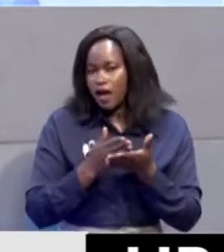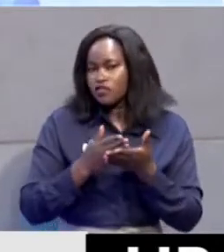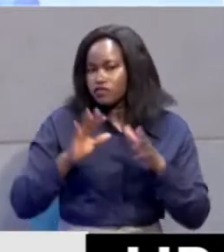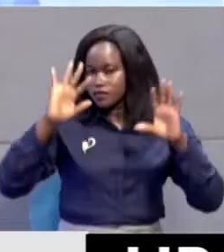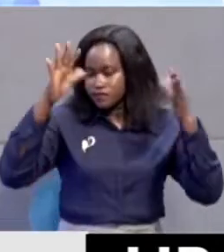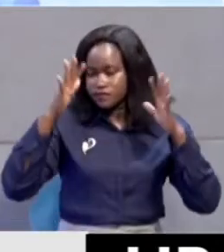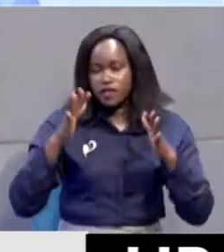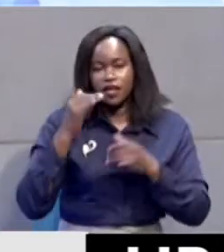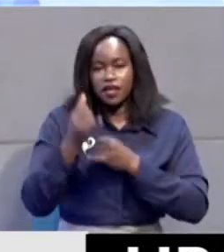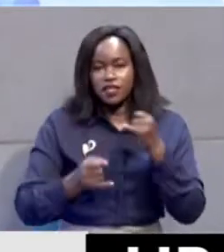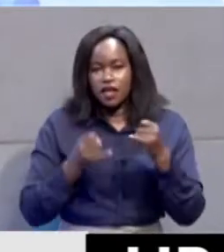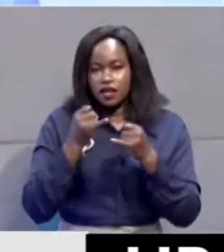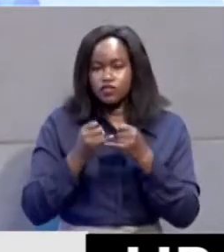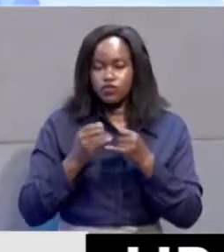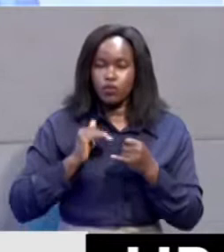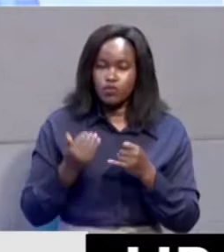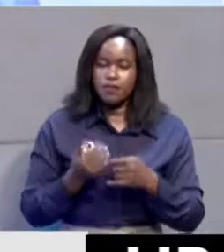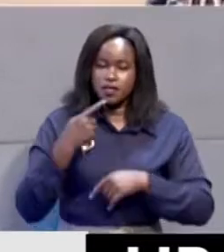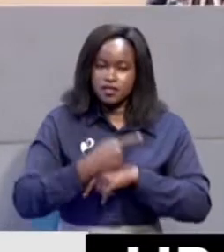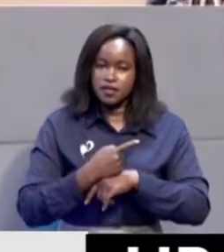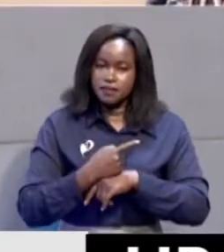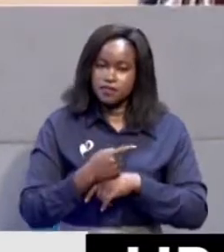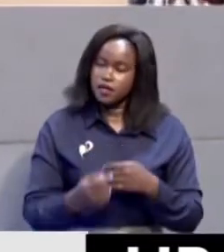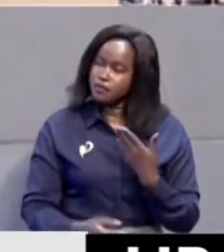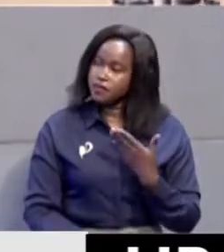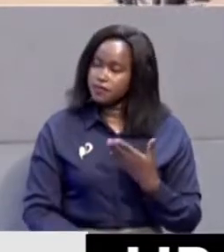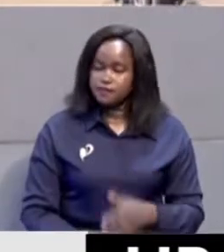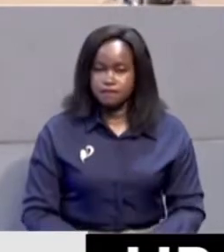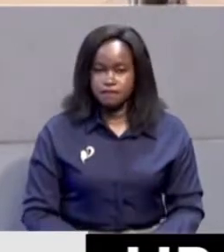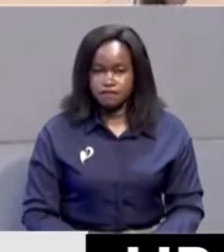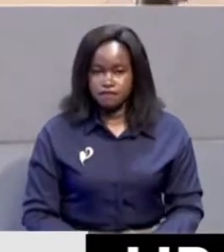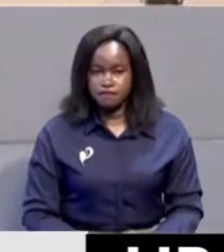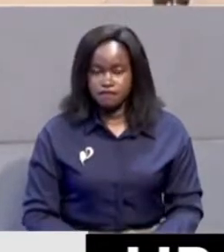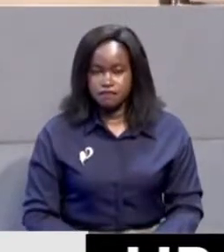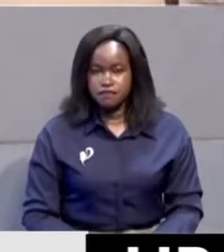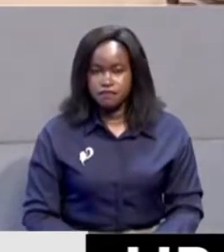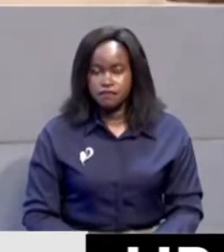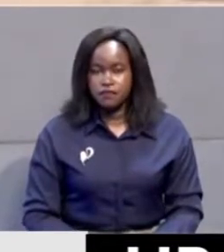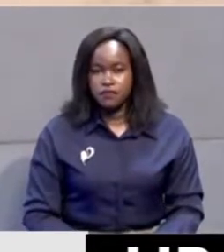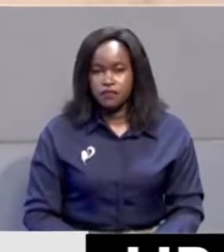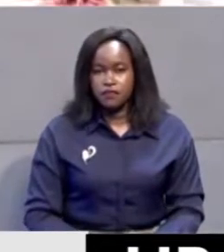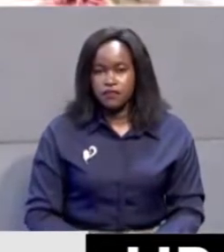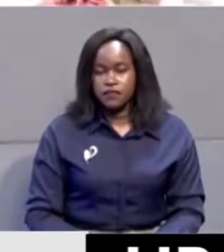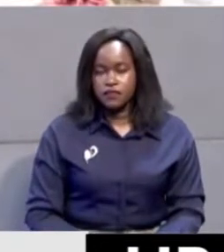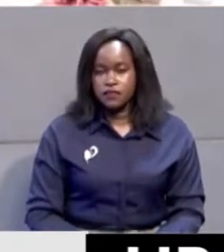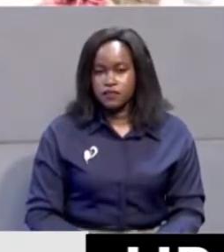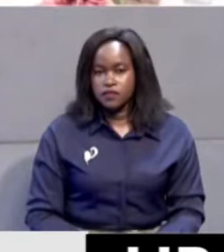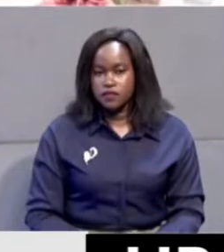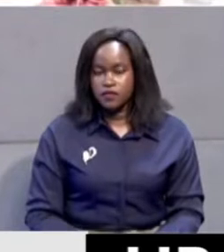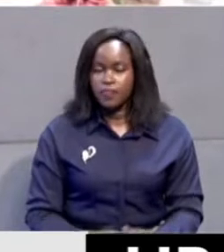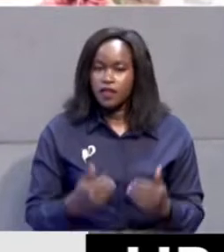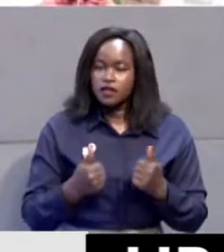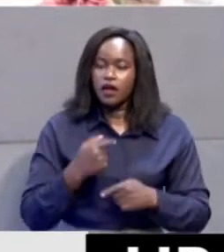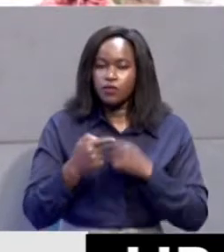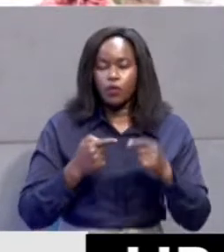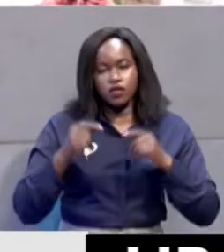to commemorate the International Women's Day. Uganda joins the rest of the world to honor remarkable efforts by women and